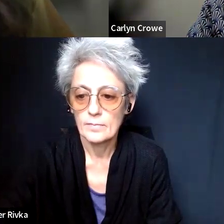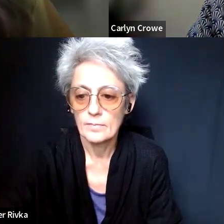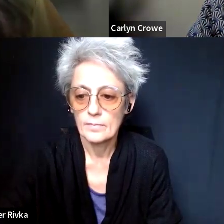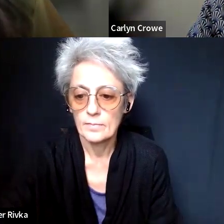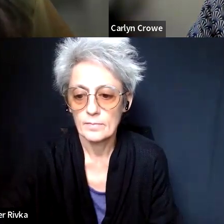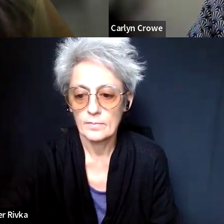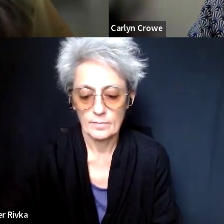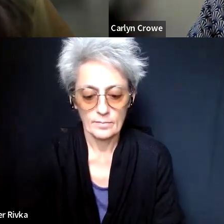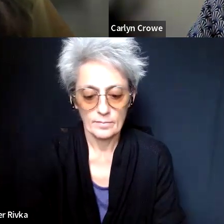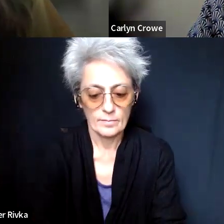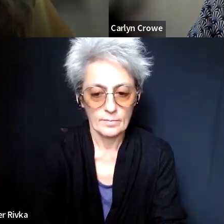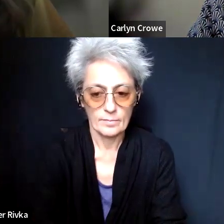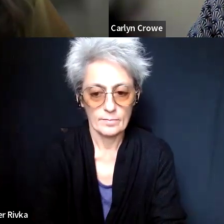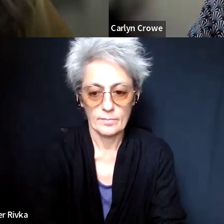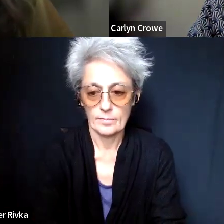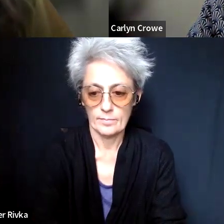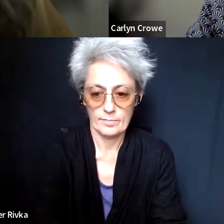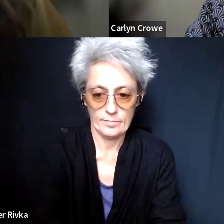Try this.